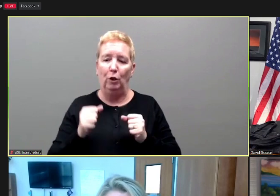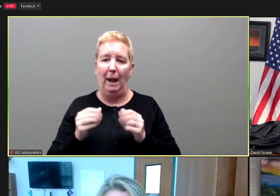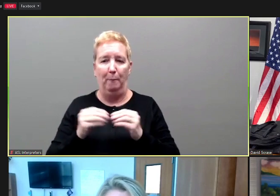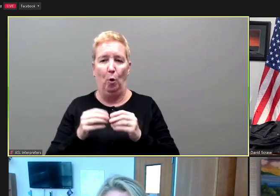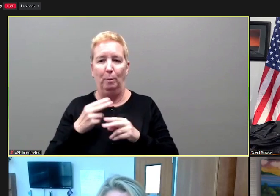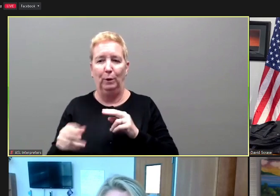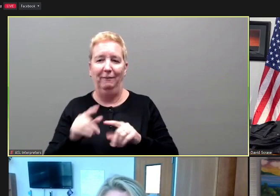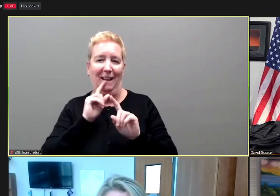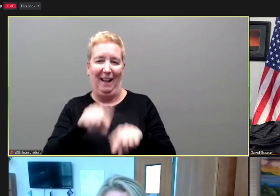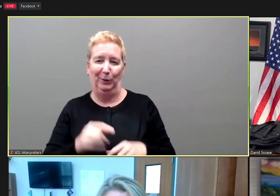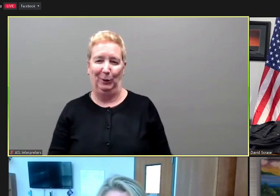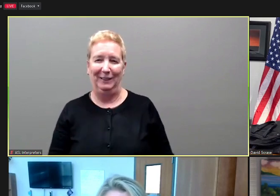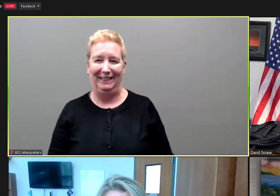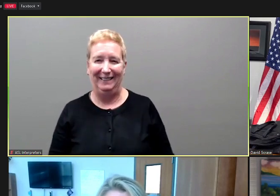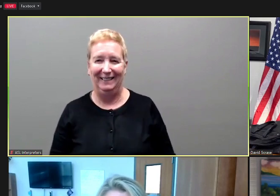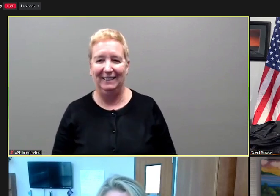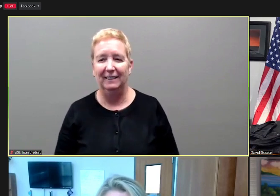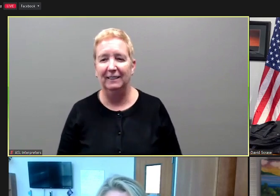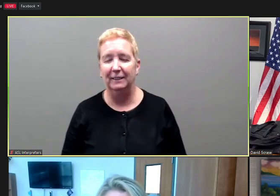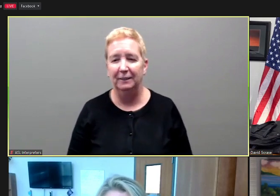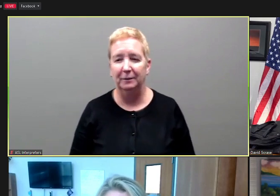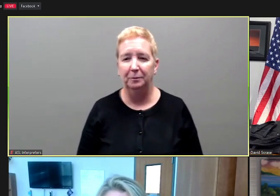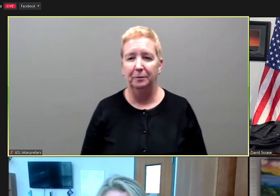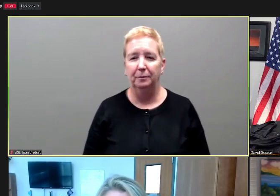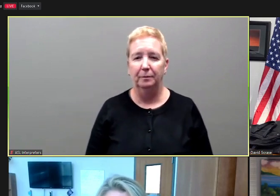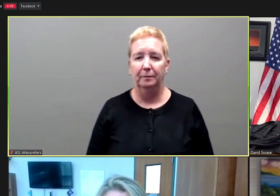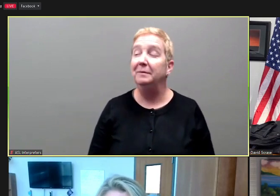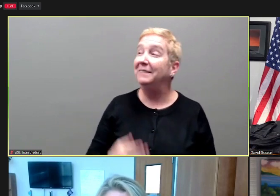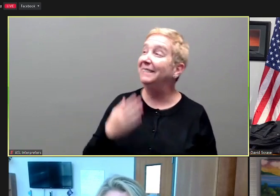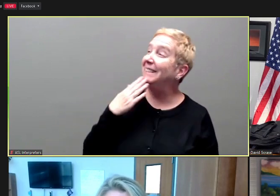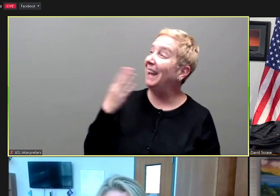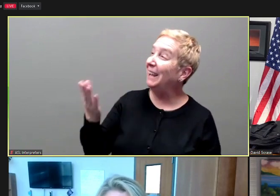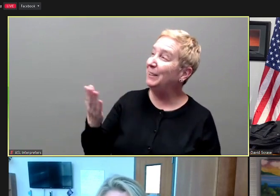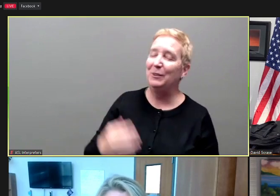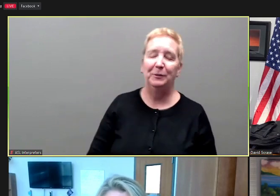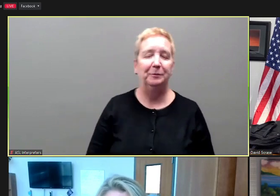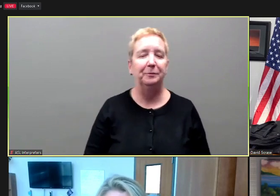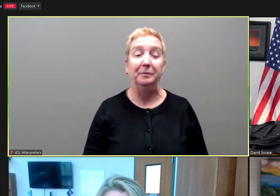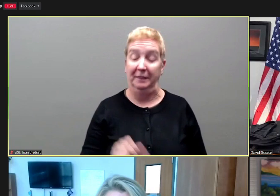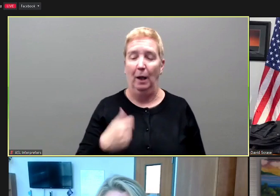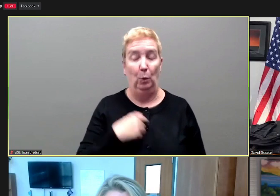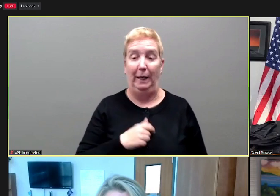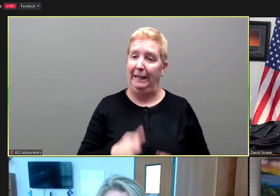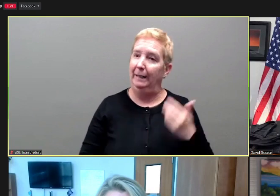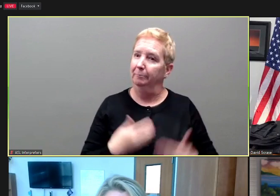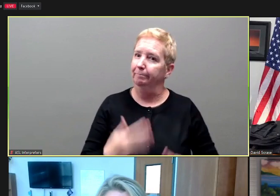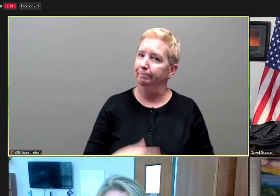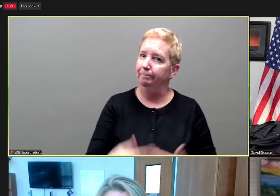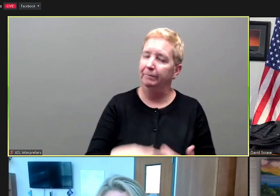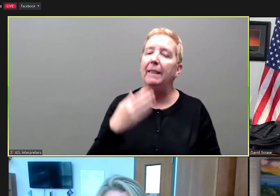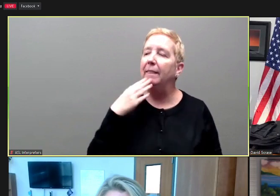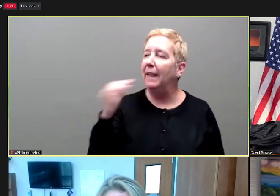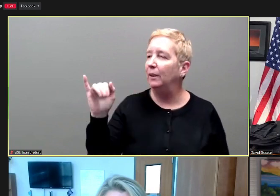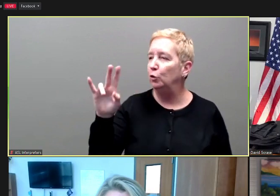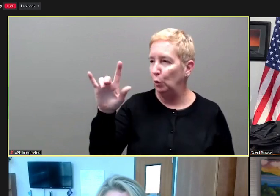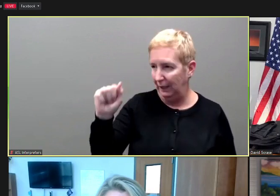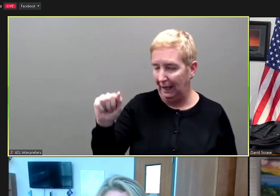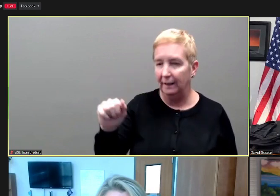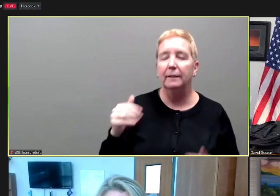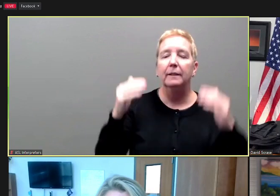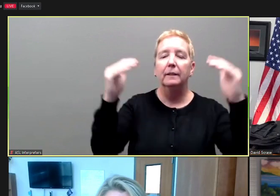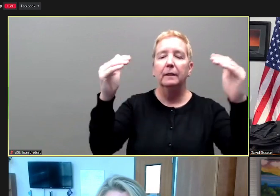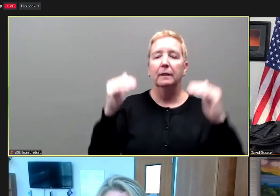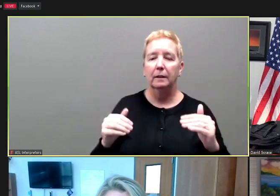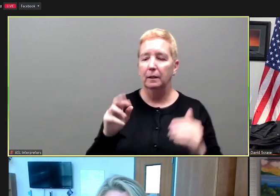brief than we can stand. Thank you. I appreciate that. We need to move along. Thank you, Julia. Next, we're going to